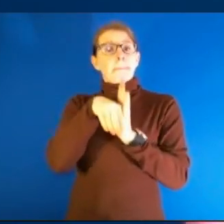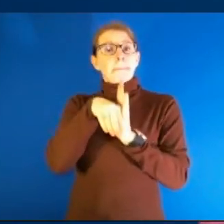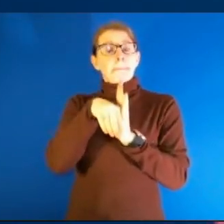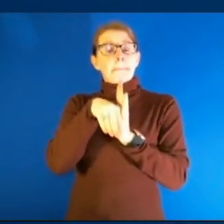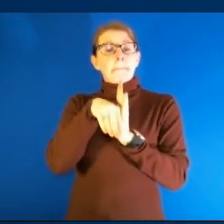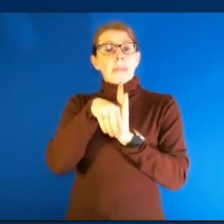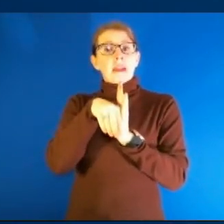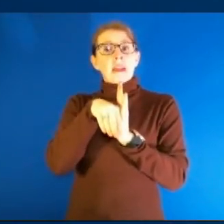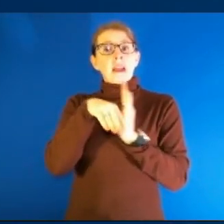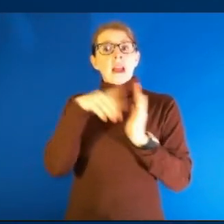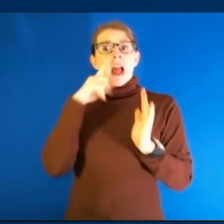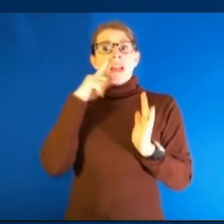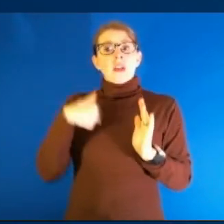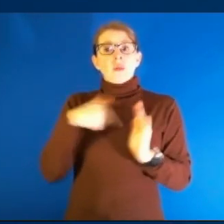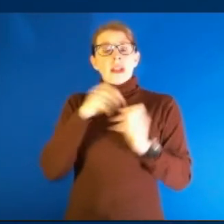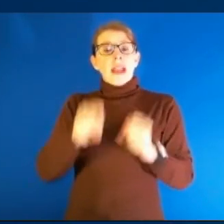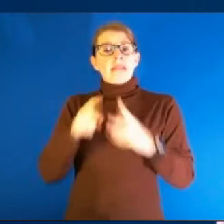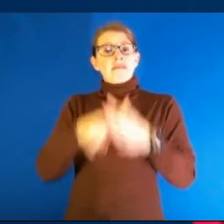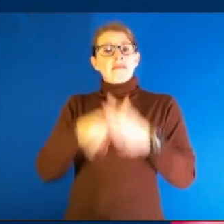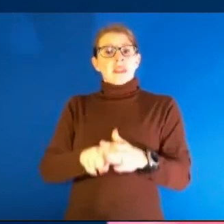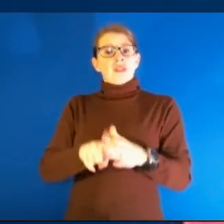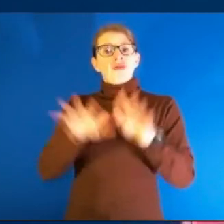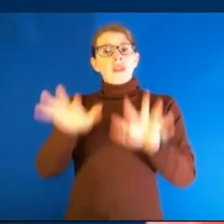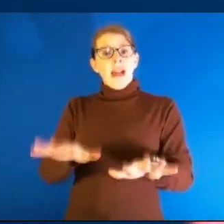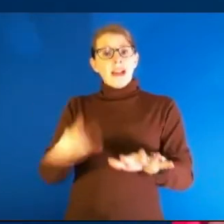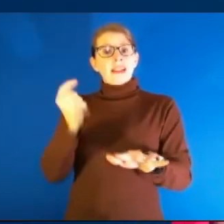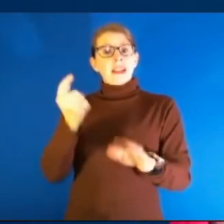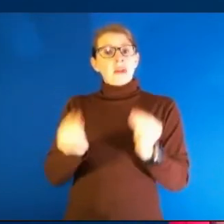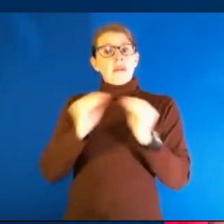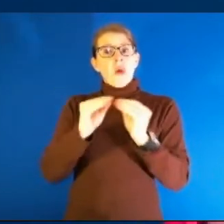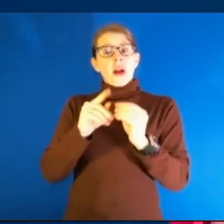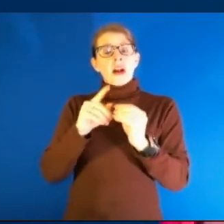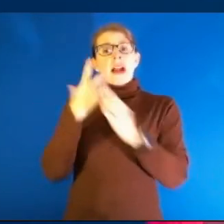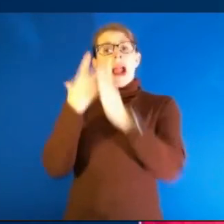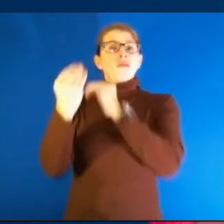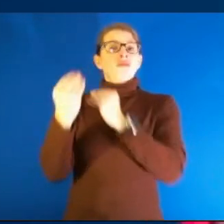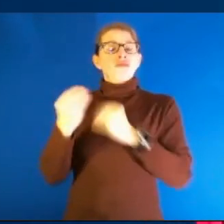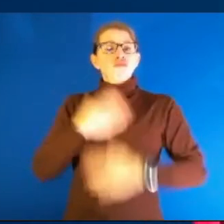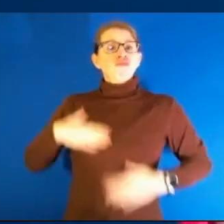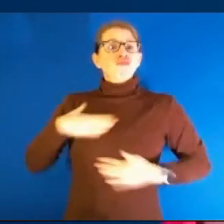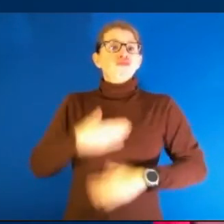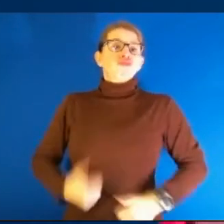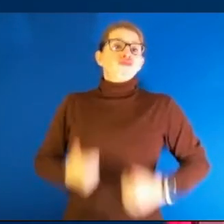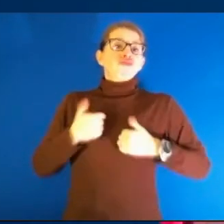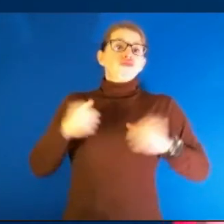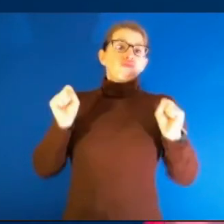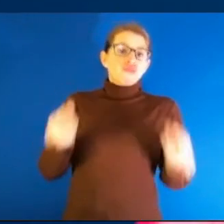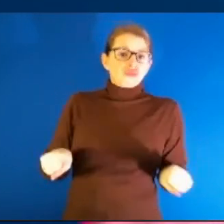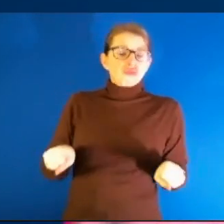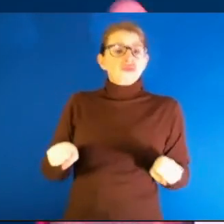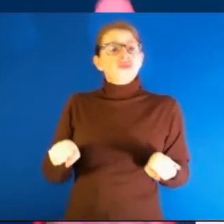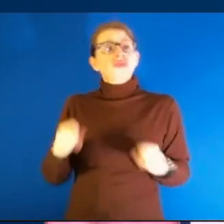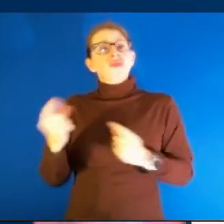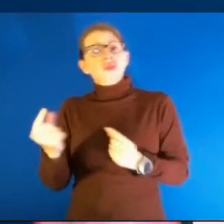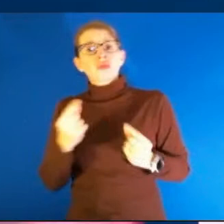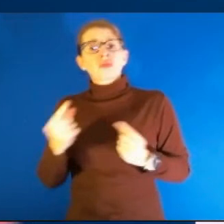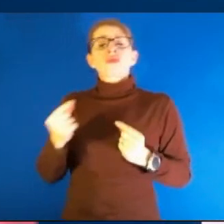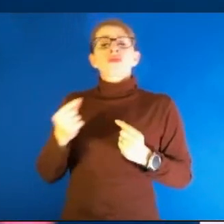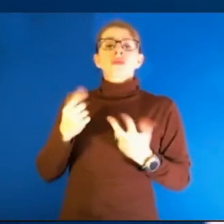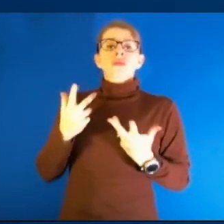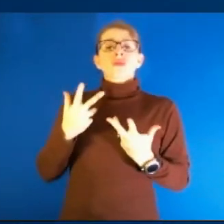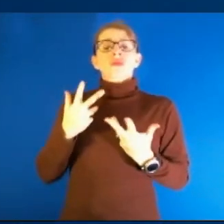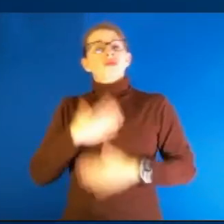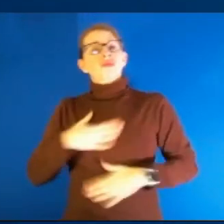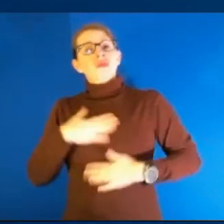can begin to relax a little bit more and go out and enjoy life and do the things we want to do that we know bring us all great